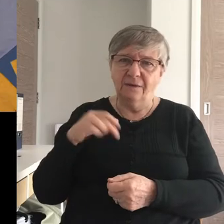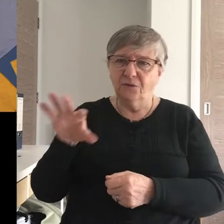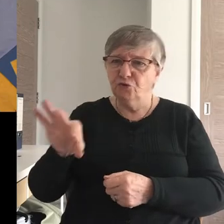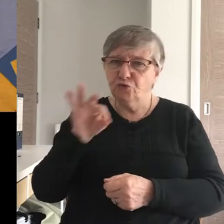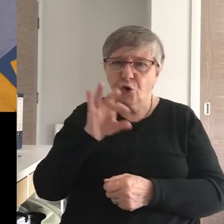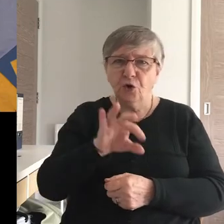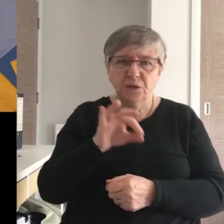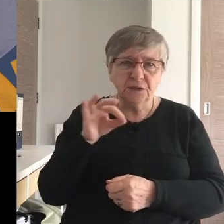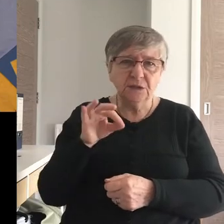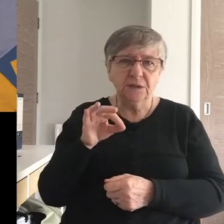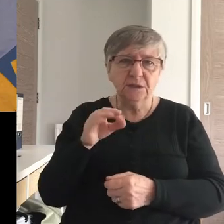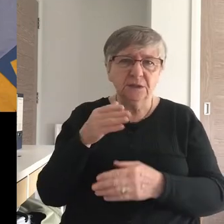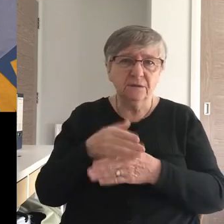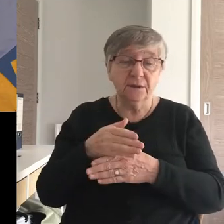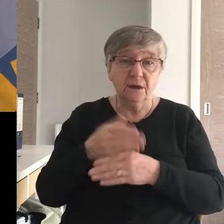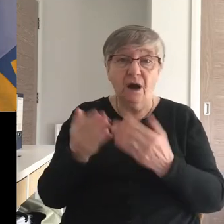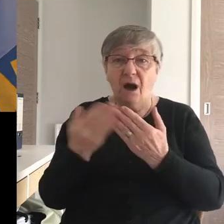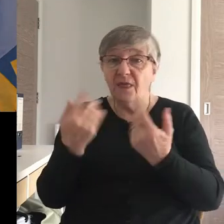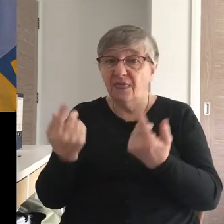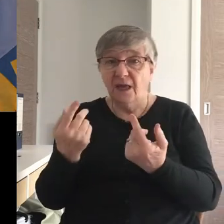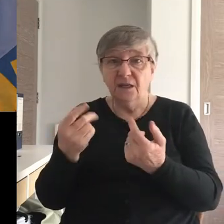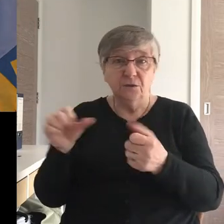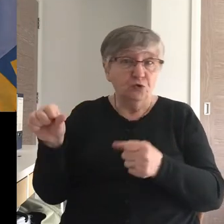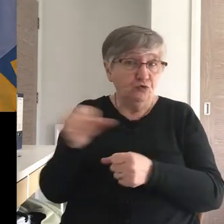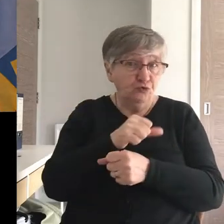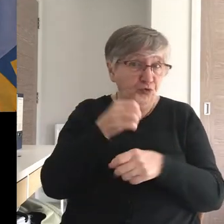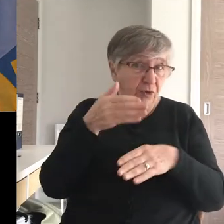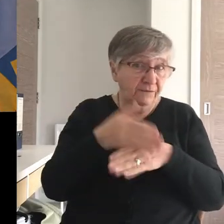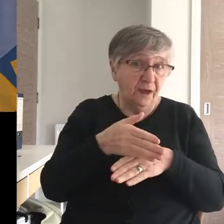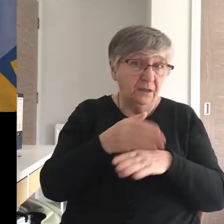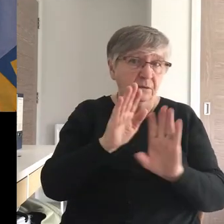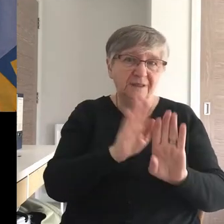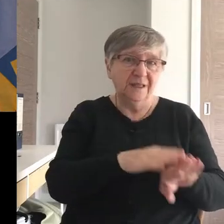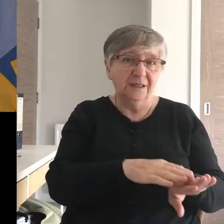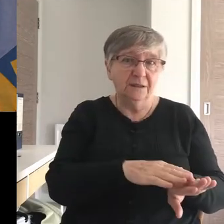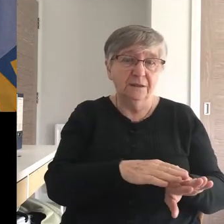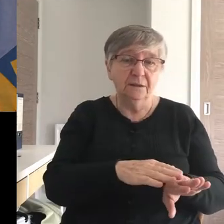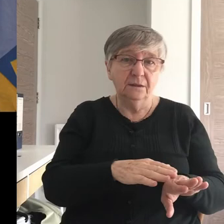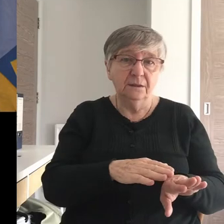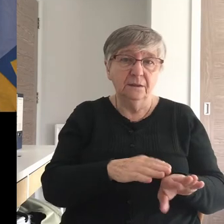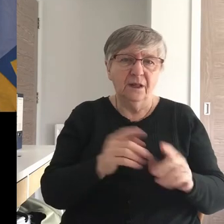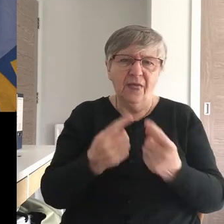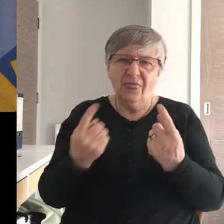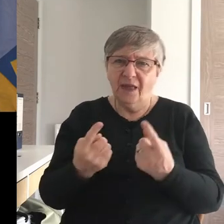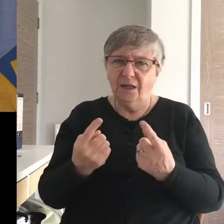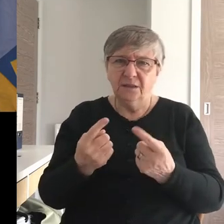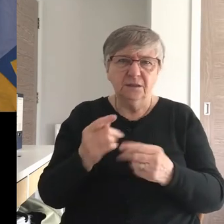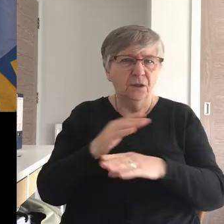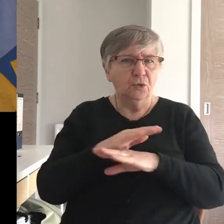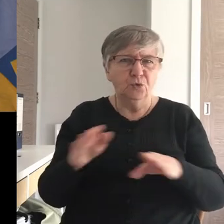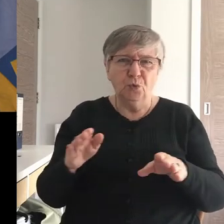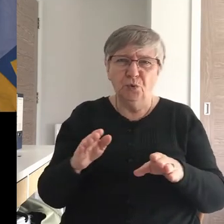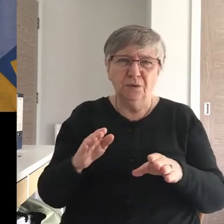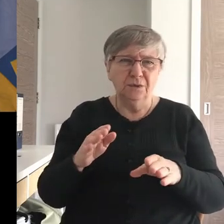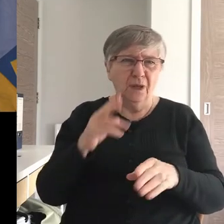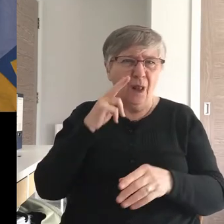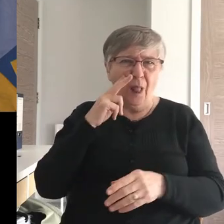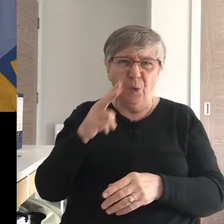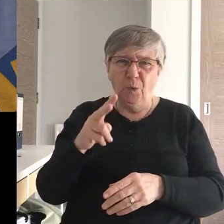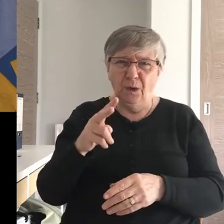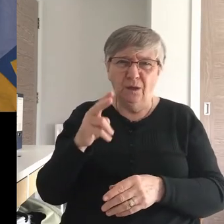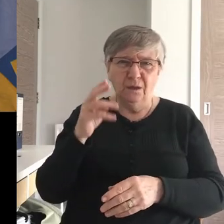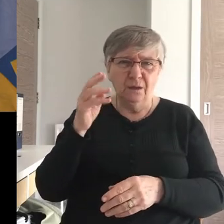made, other things that we've not done, and so on. Things that do not make any